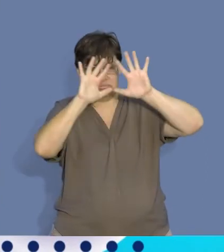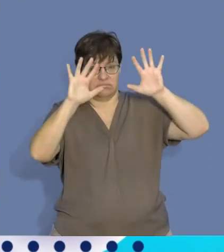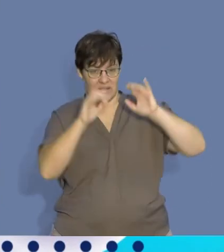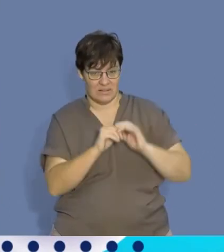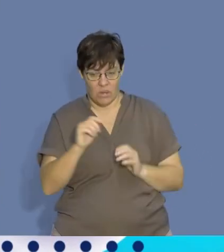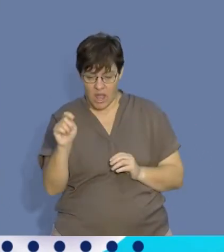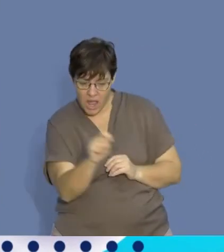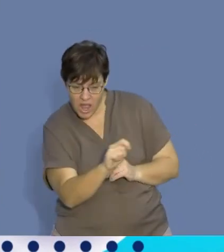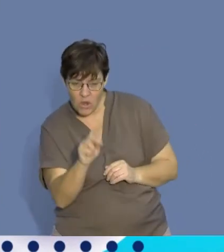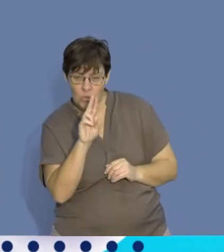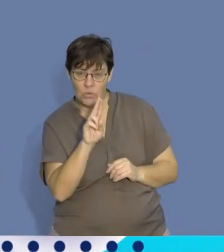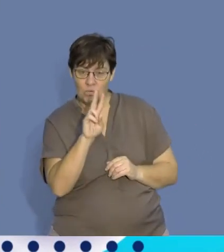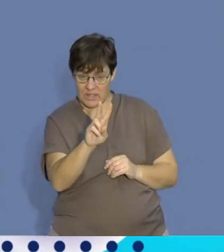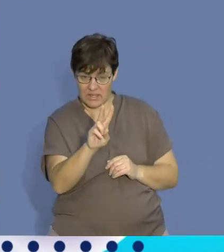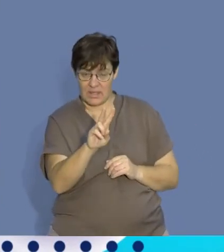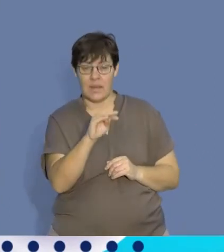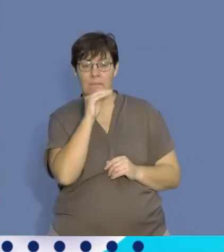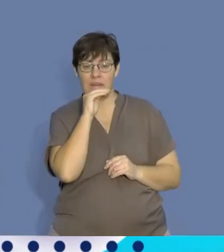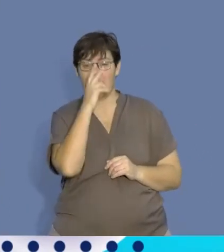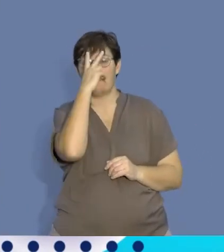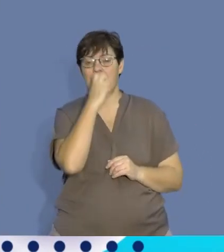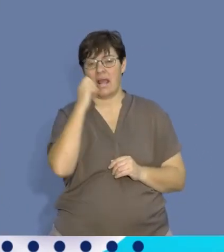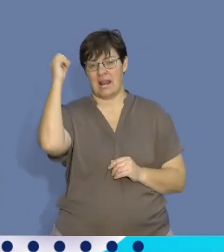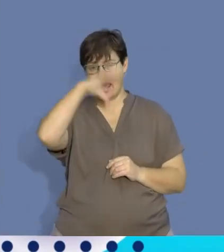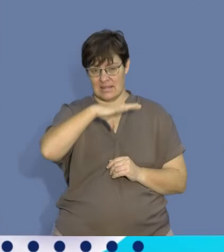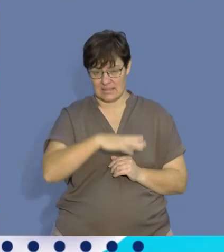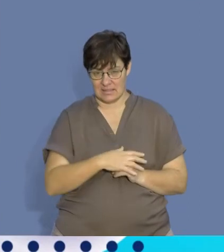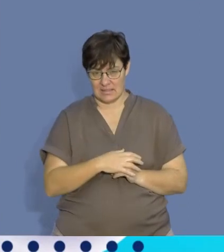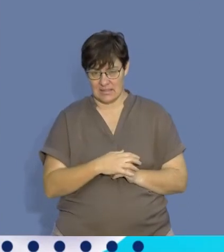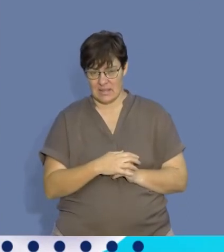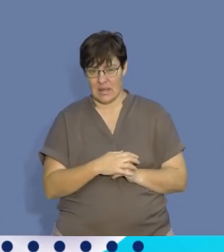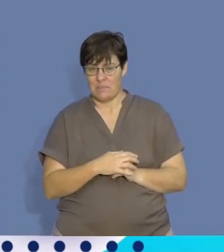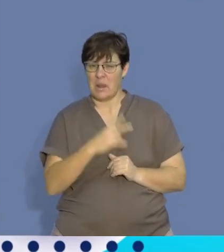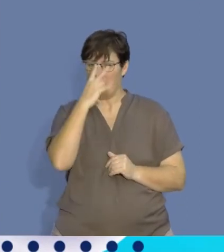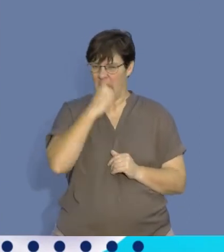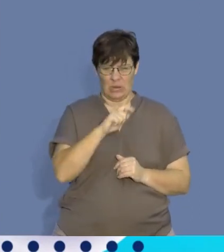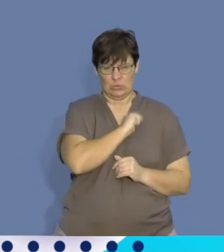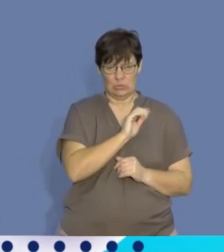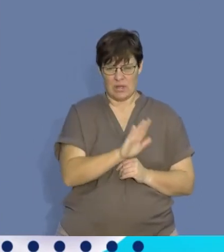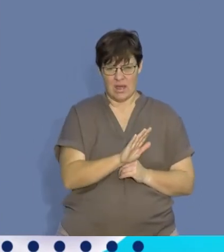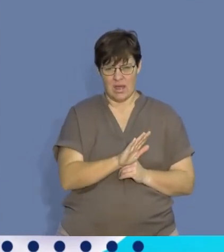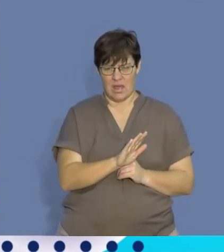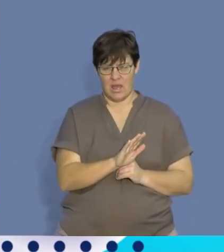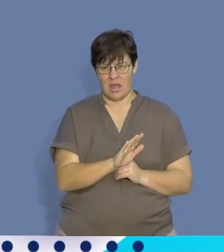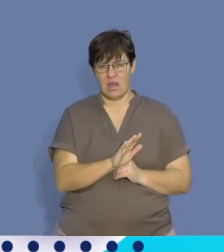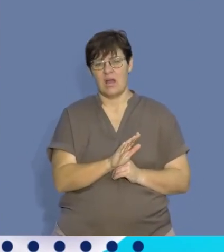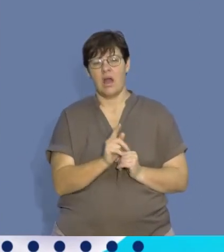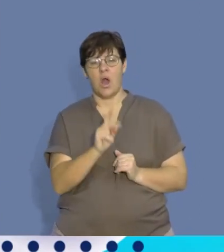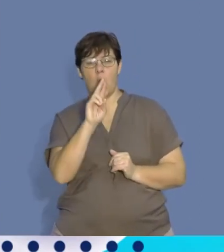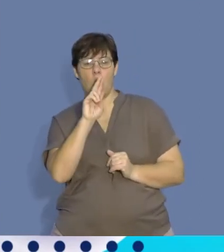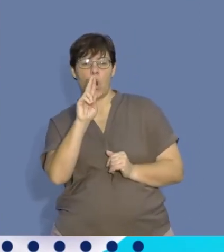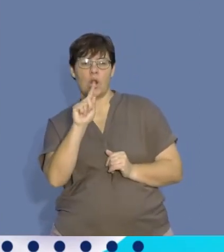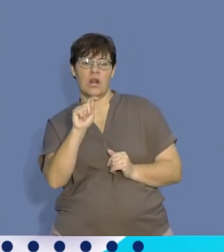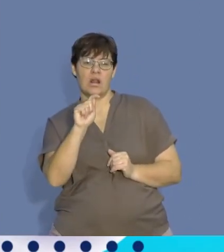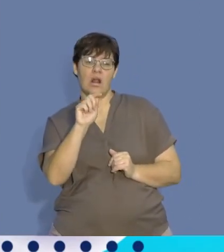stuff really good. It's called a black light. It's not actually black. It's ultraviolet. So when you